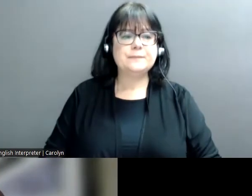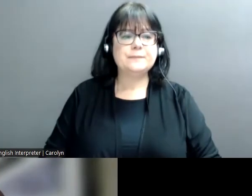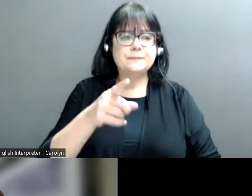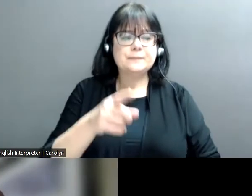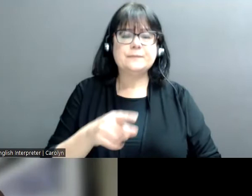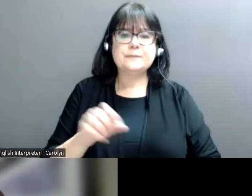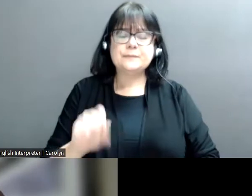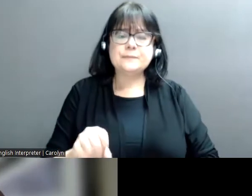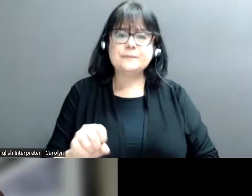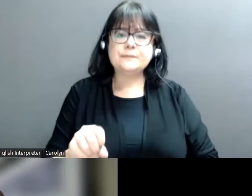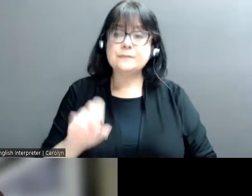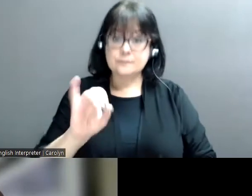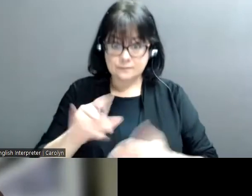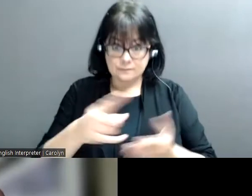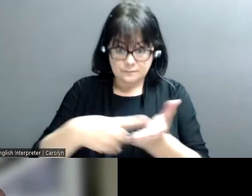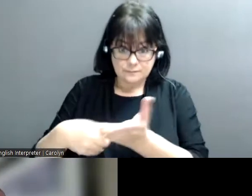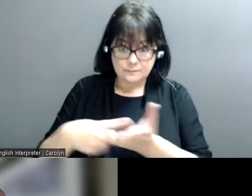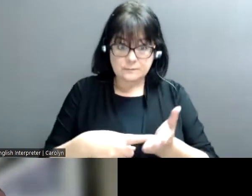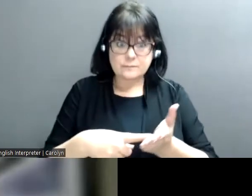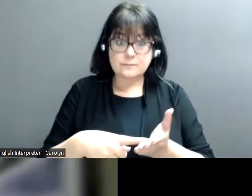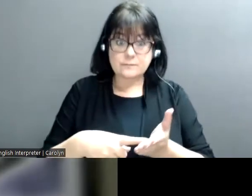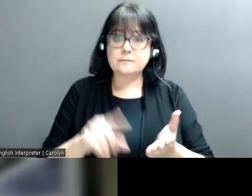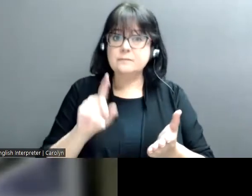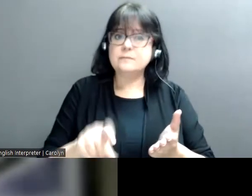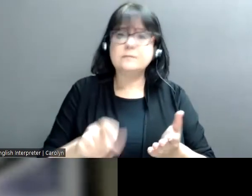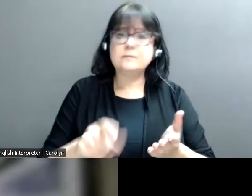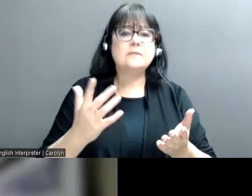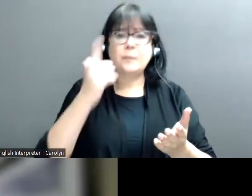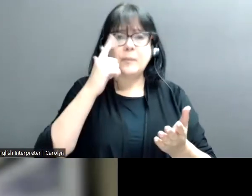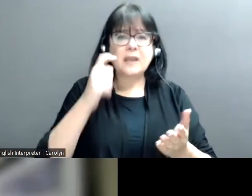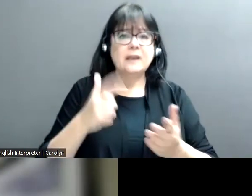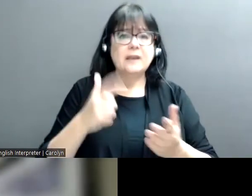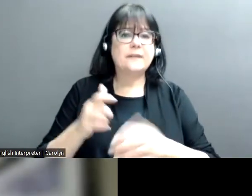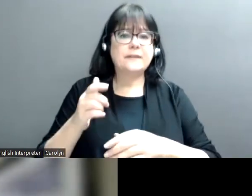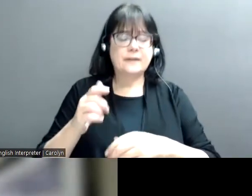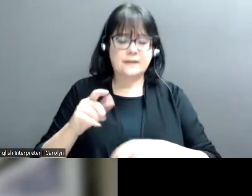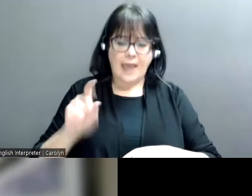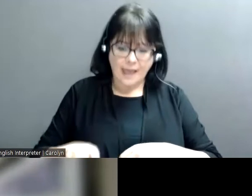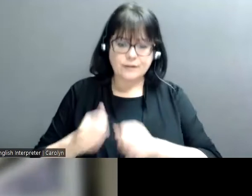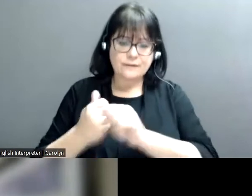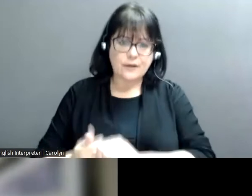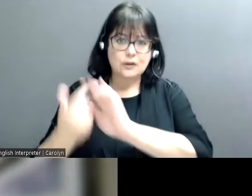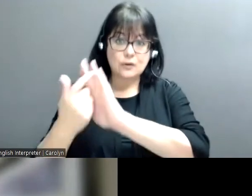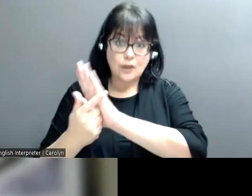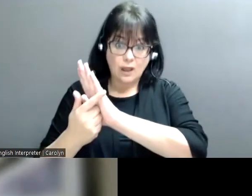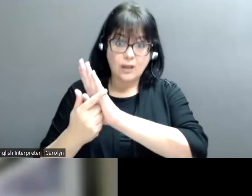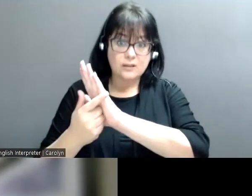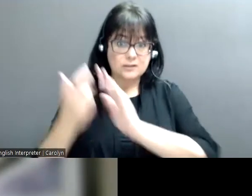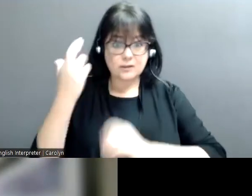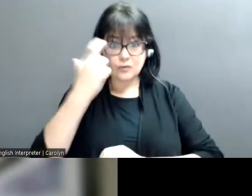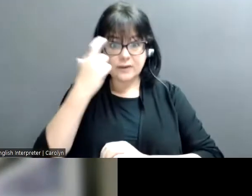employers? Is that driven by compliance with legal obligations or by a more